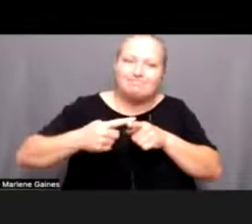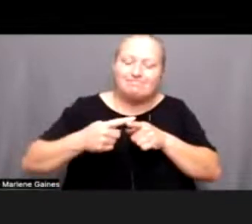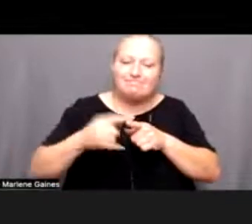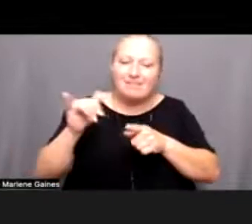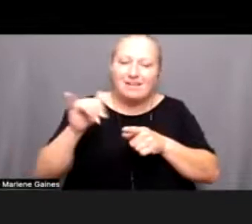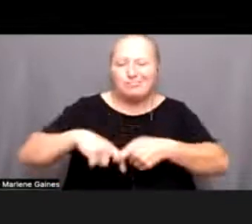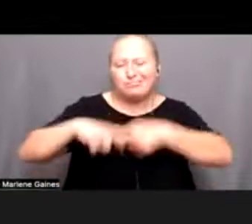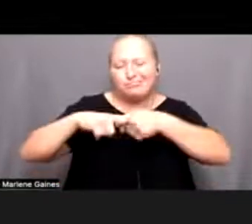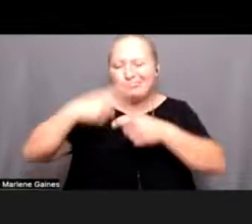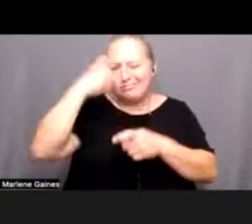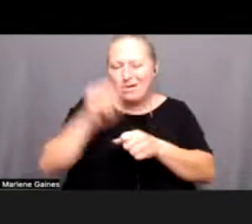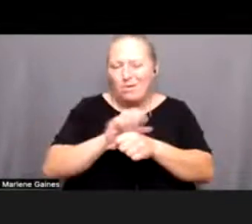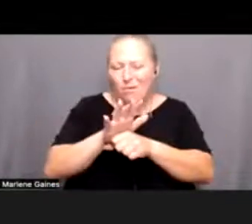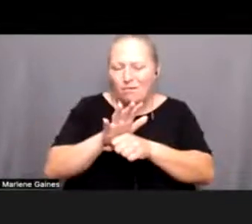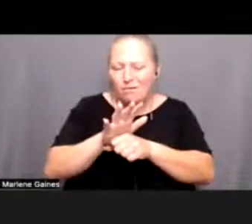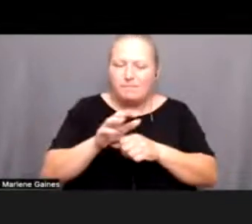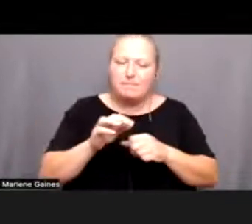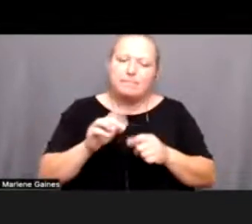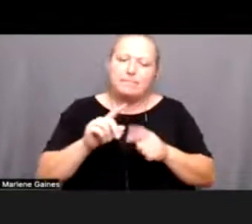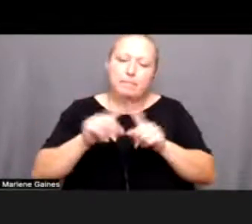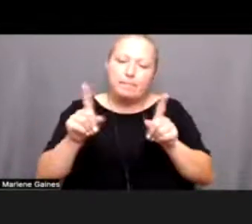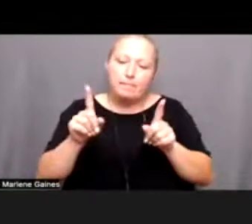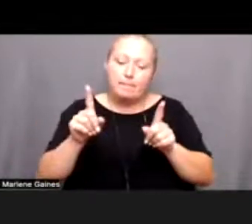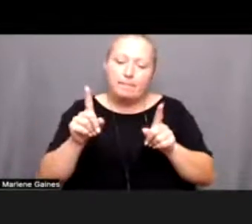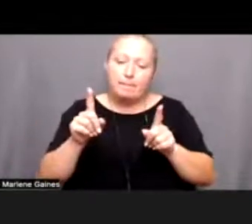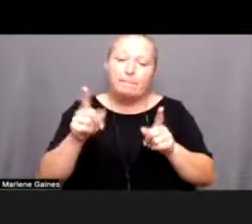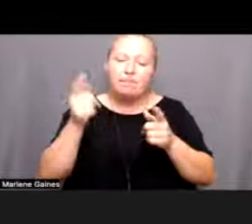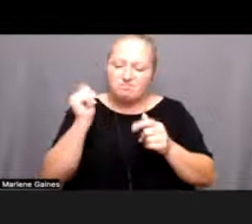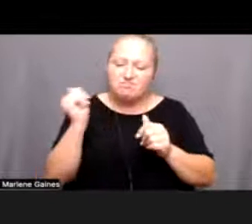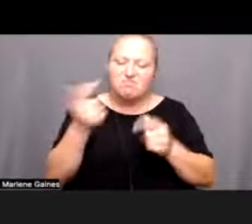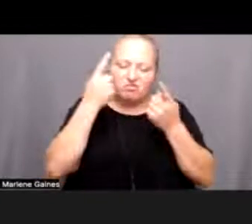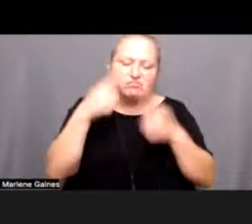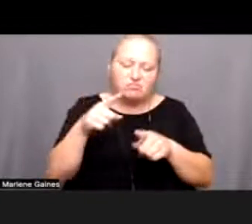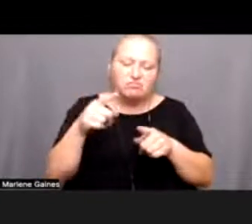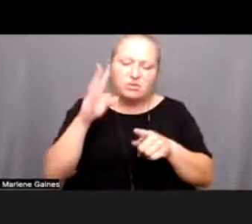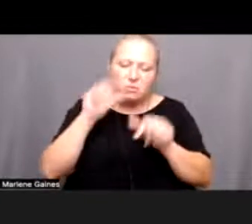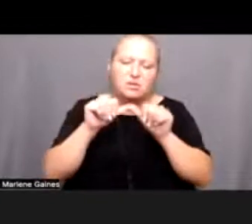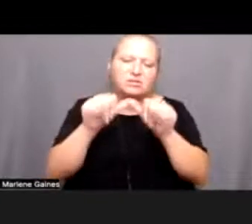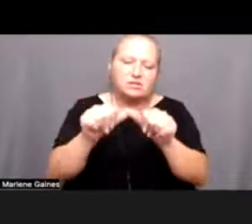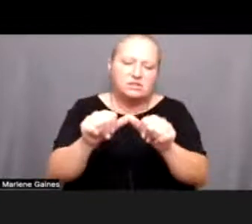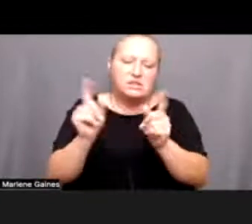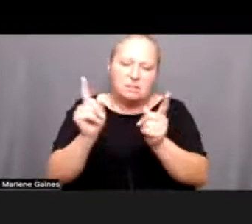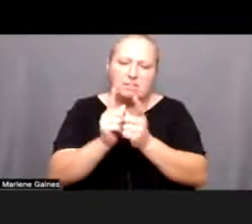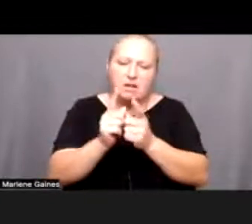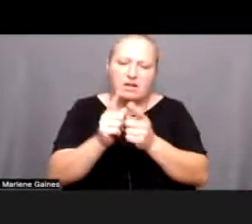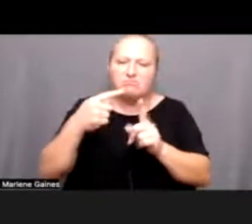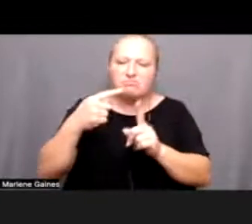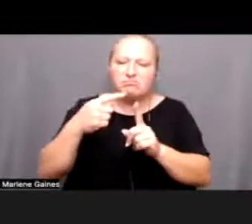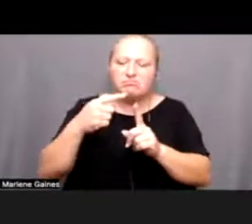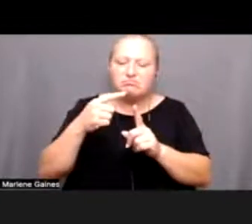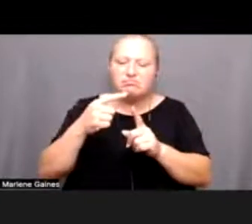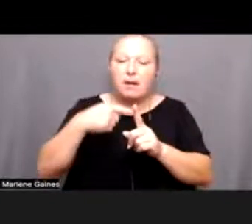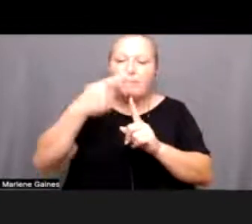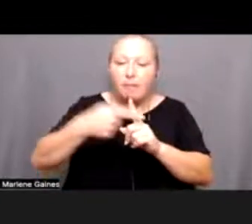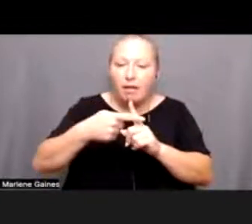pause because of COVID. But we had agreed that we'll probably continue to meet probably every other month as we move